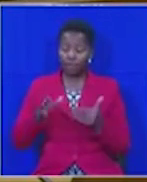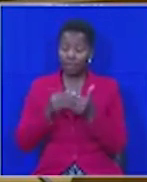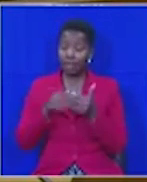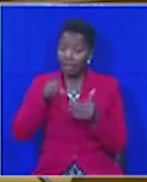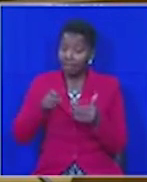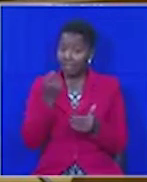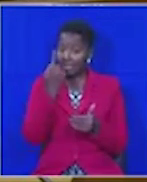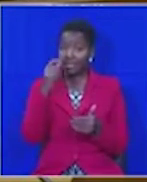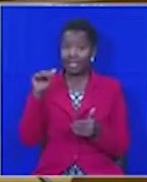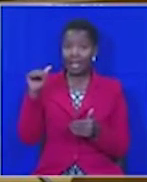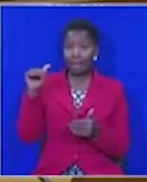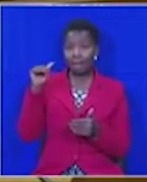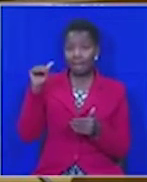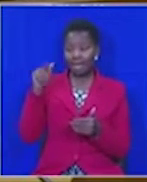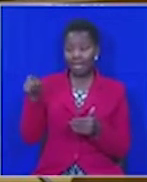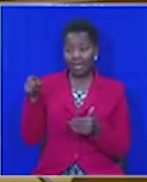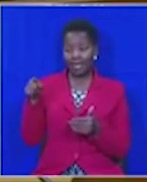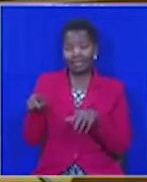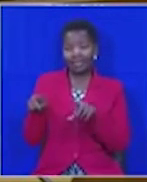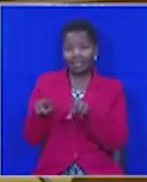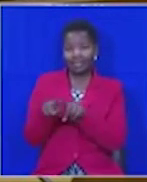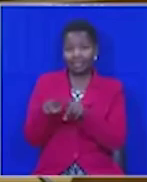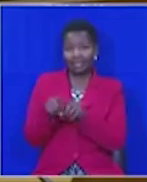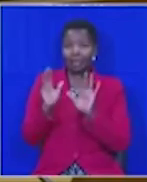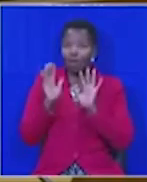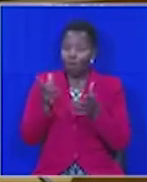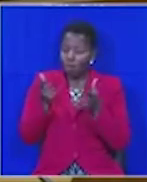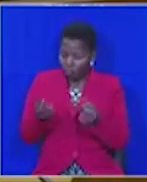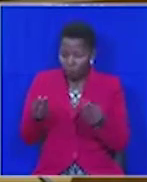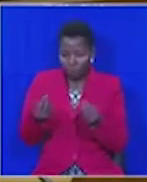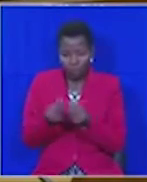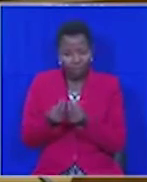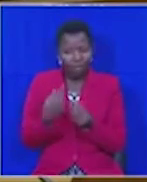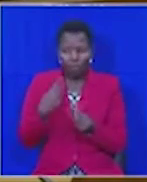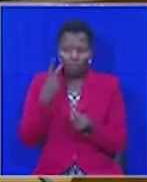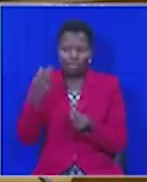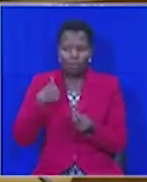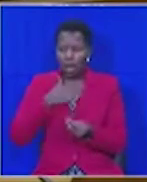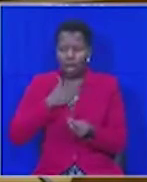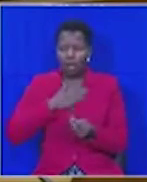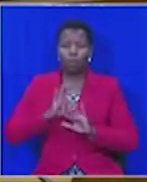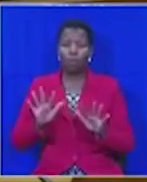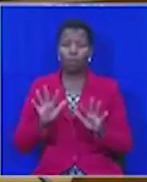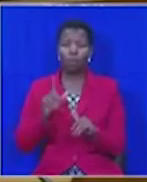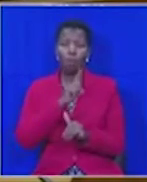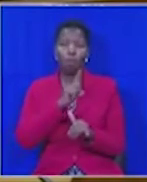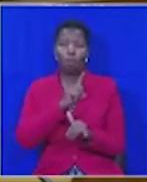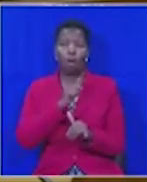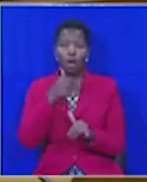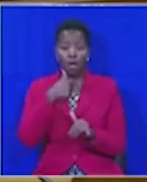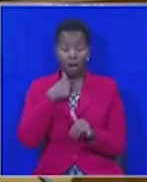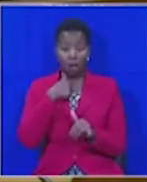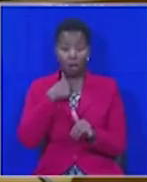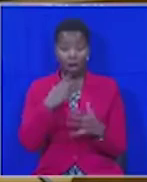that banks at times, they are going to be doing things that we may not like. because sometimes they will have to freeze our own